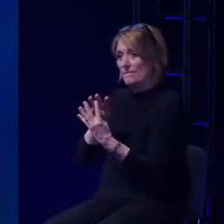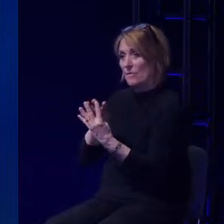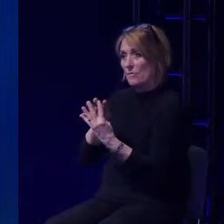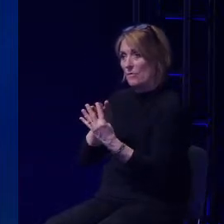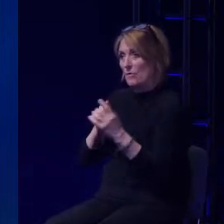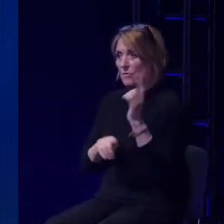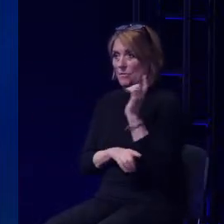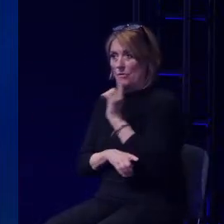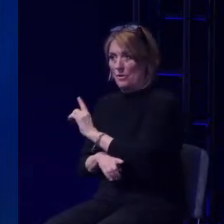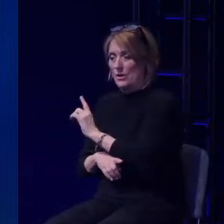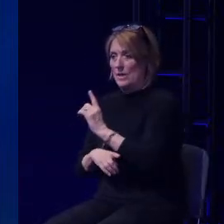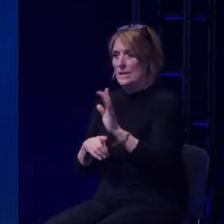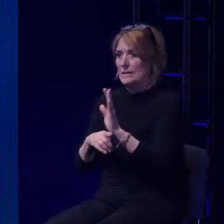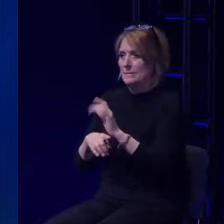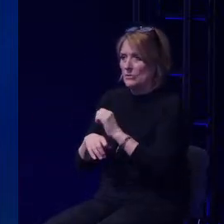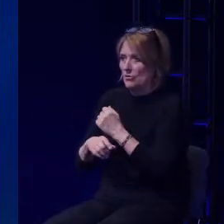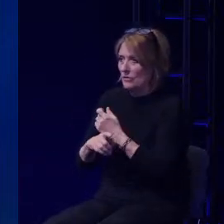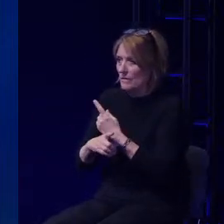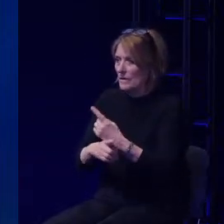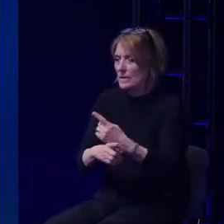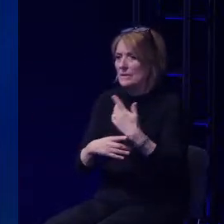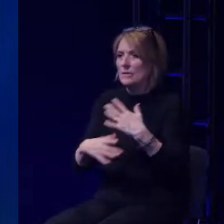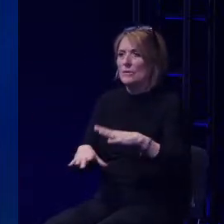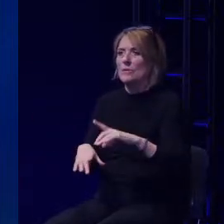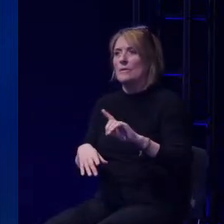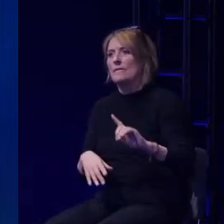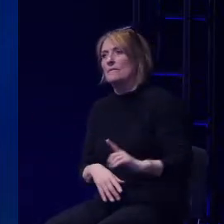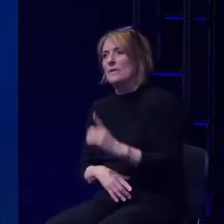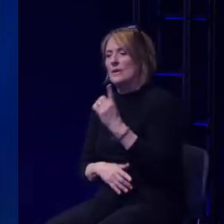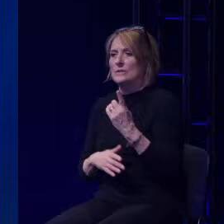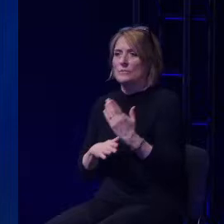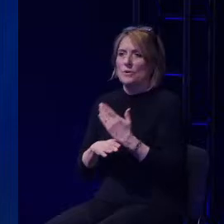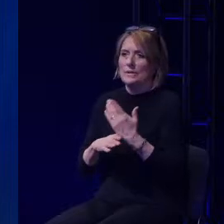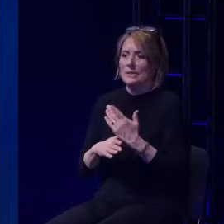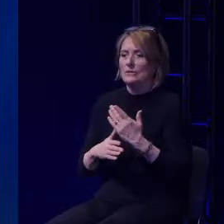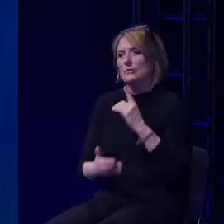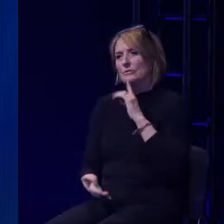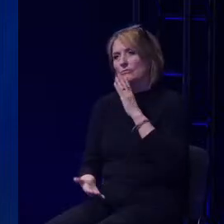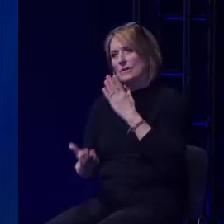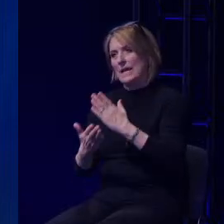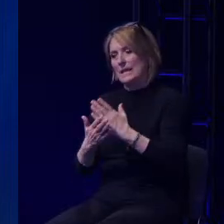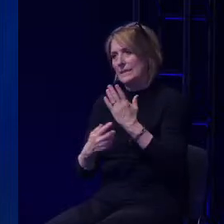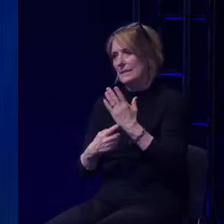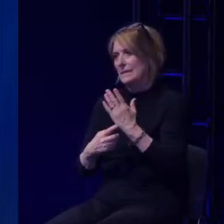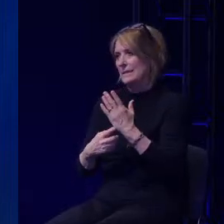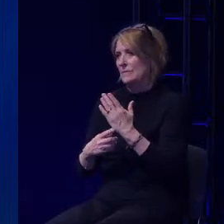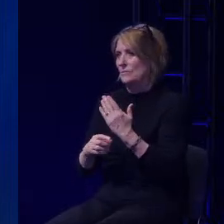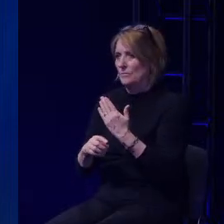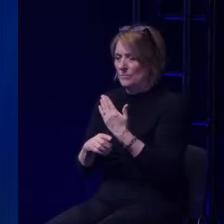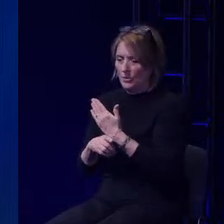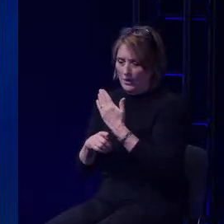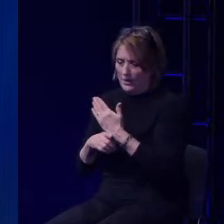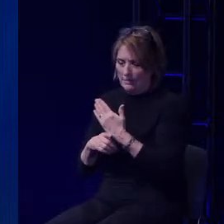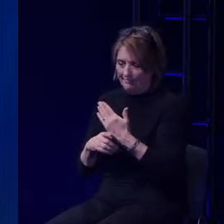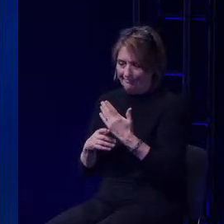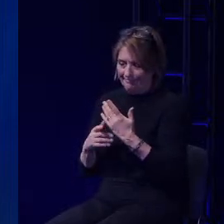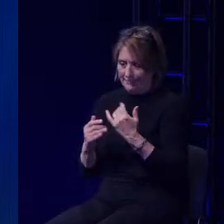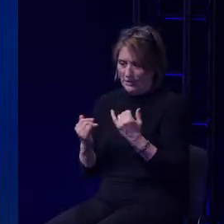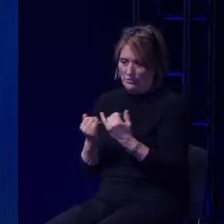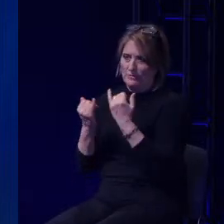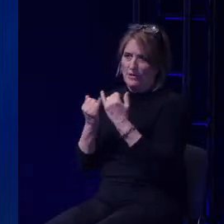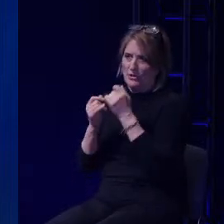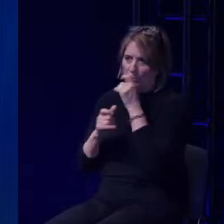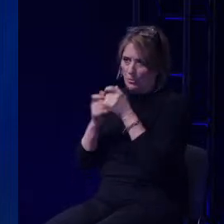to an eyepiece in the service of what is often referred to as reality. A controversial word, and one that we might not have time to